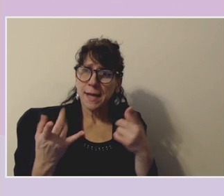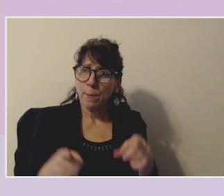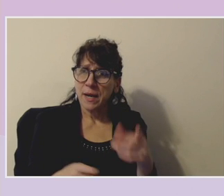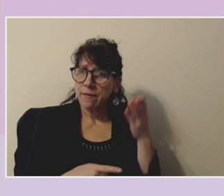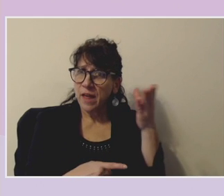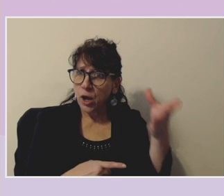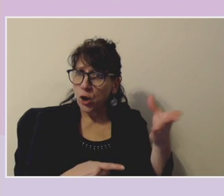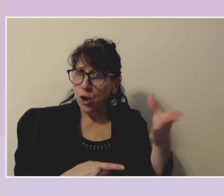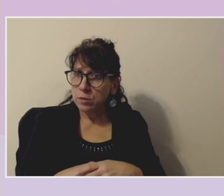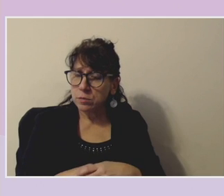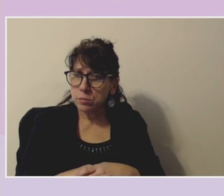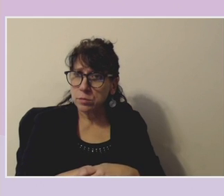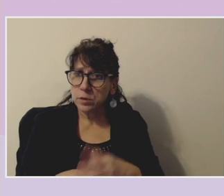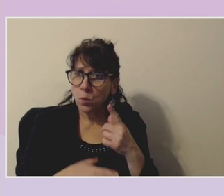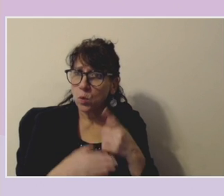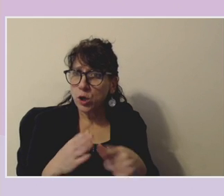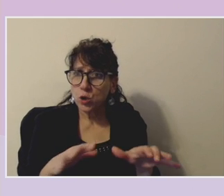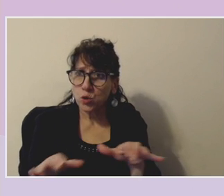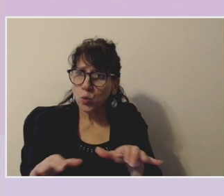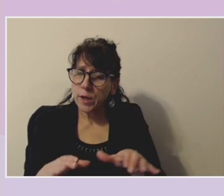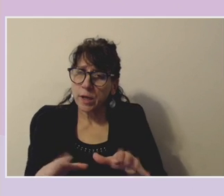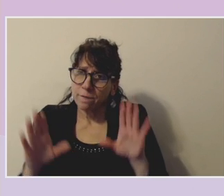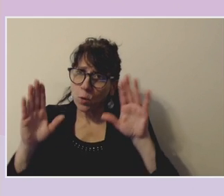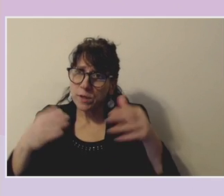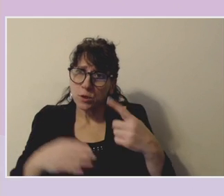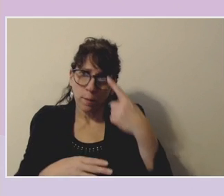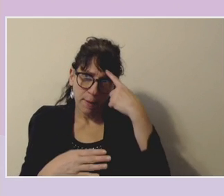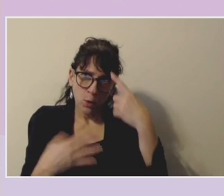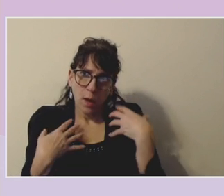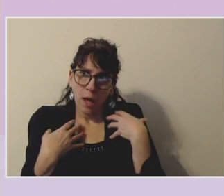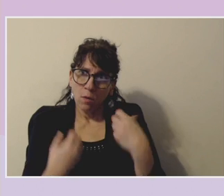of what you're doing focused on mental health?